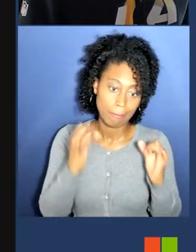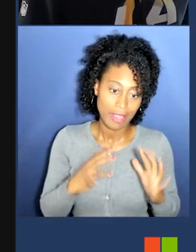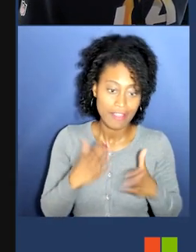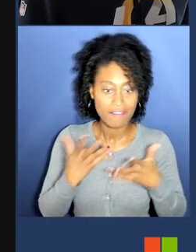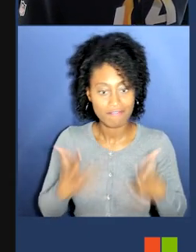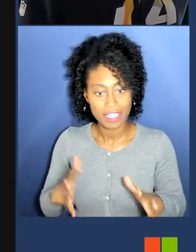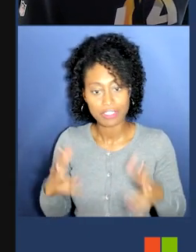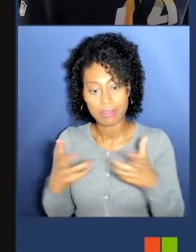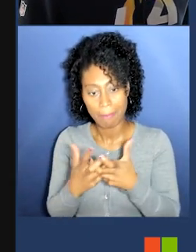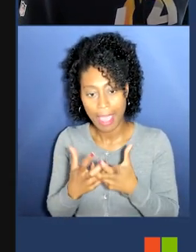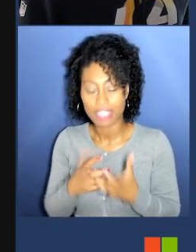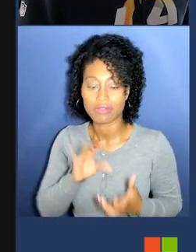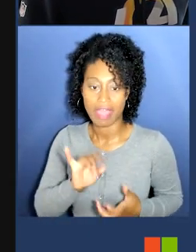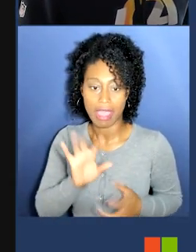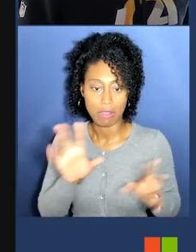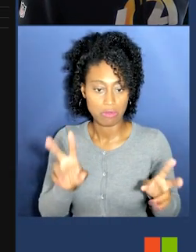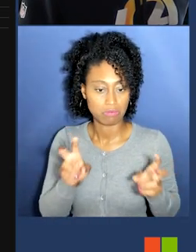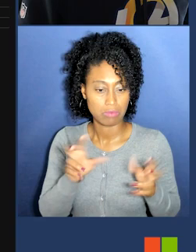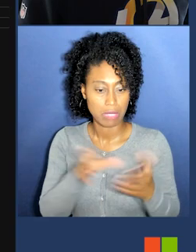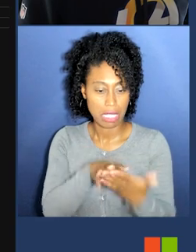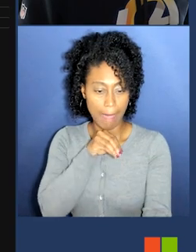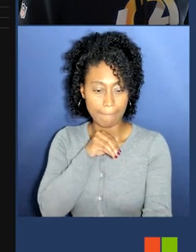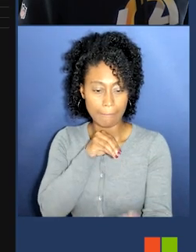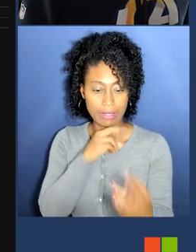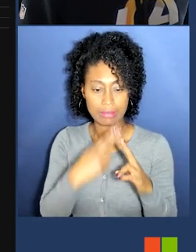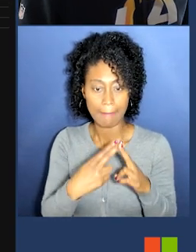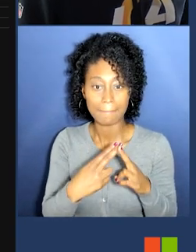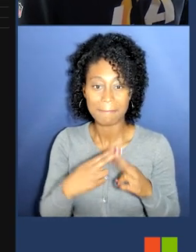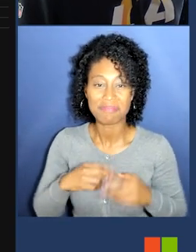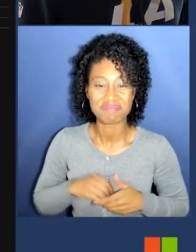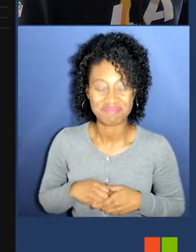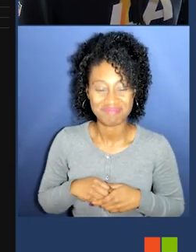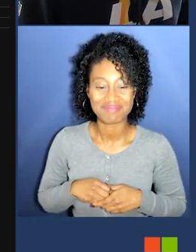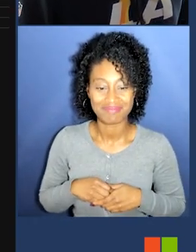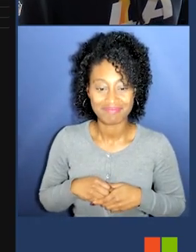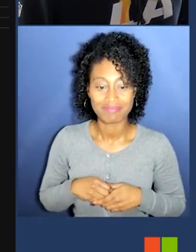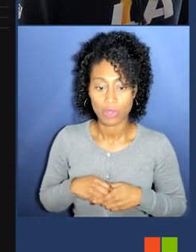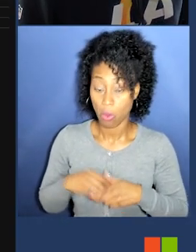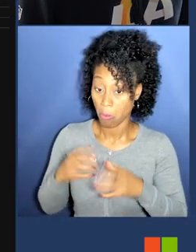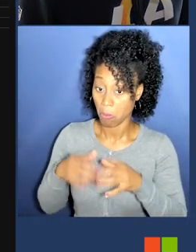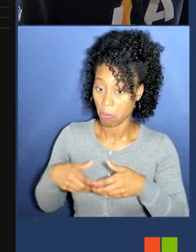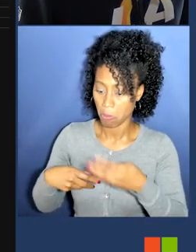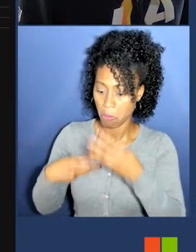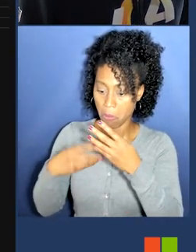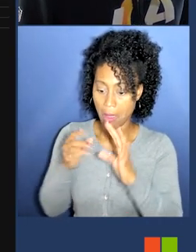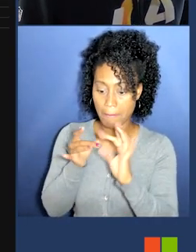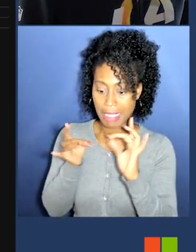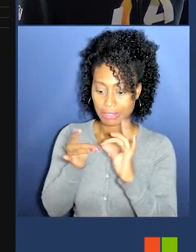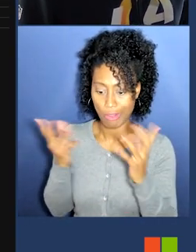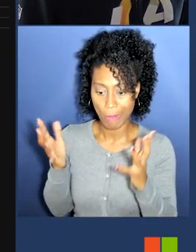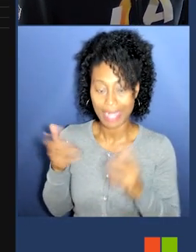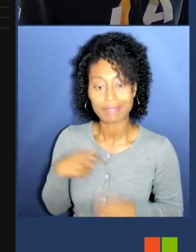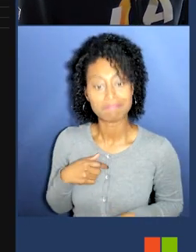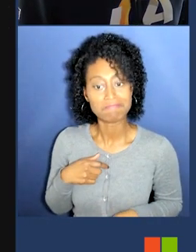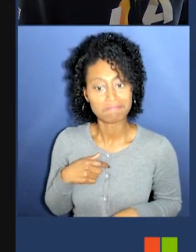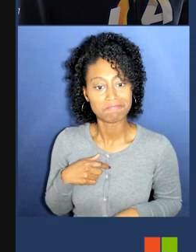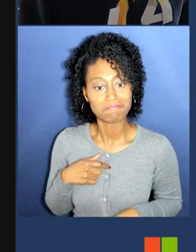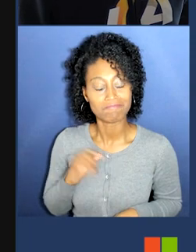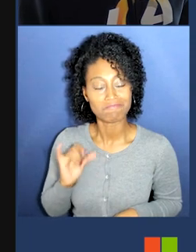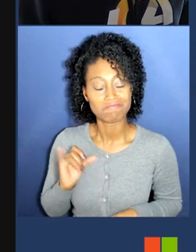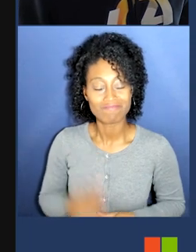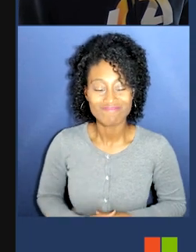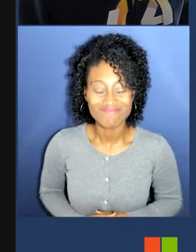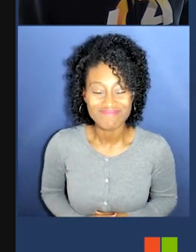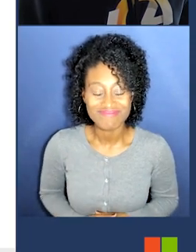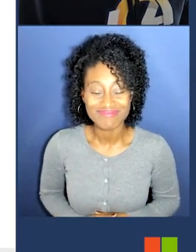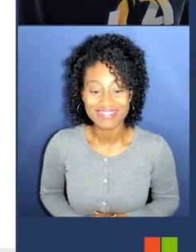name. You can have a look at the messages already that we're gonna send later.